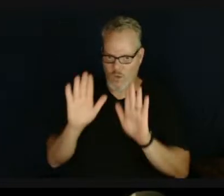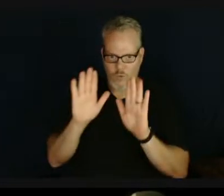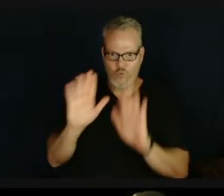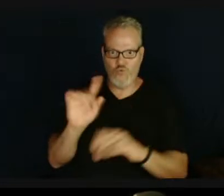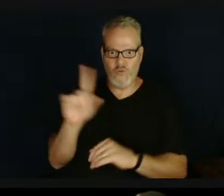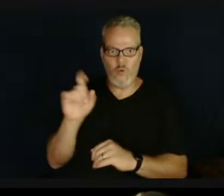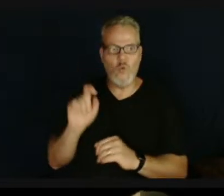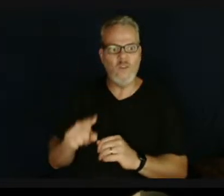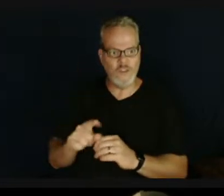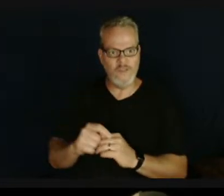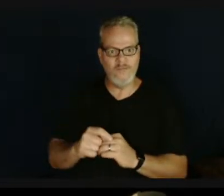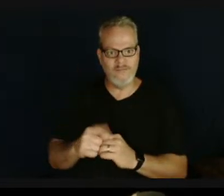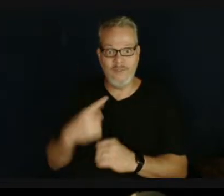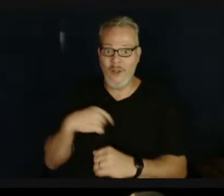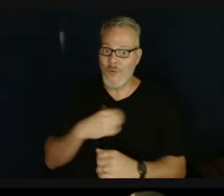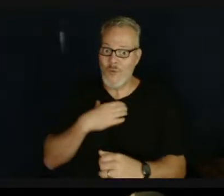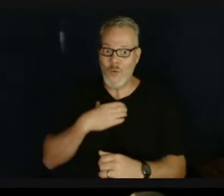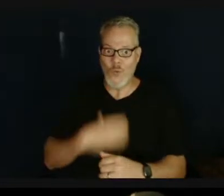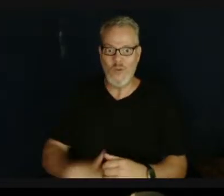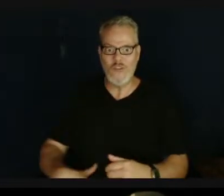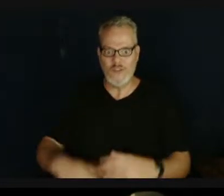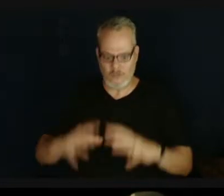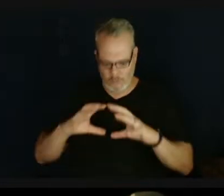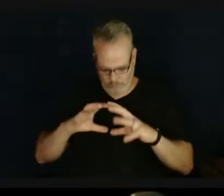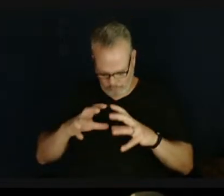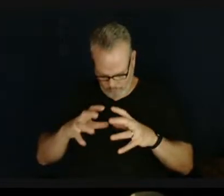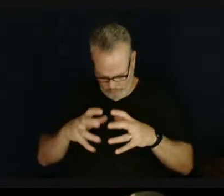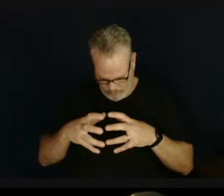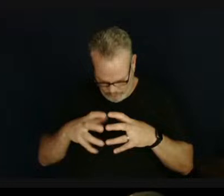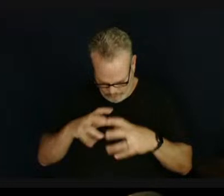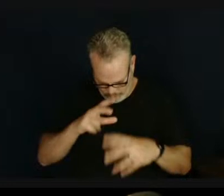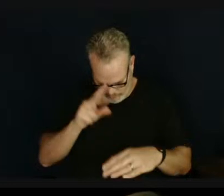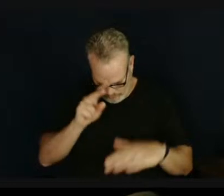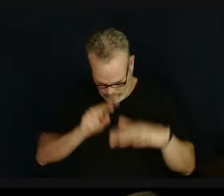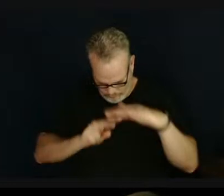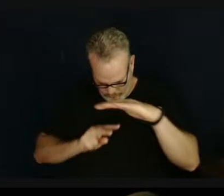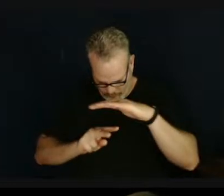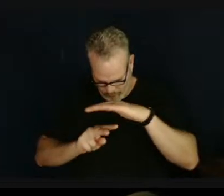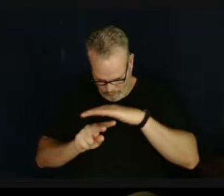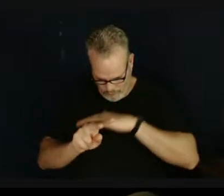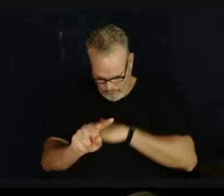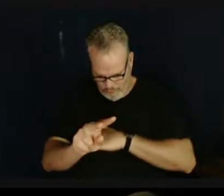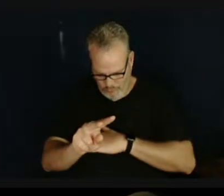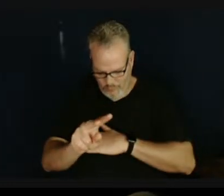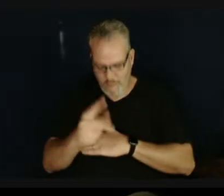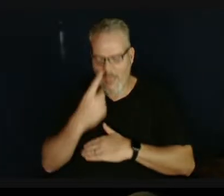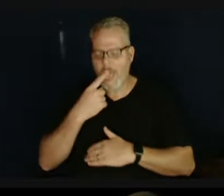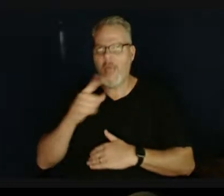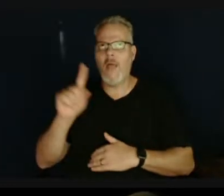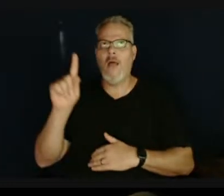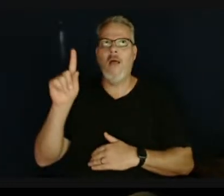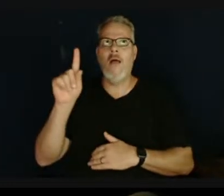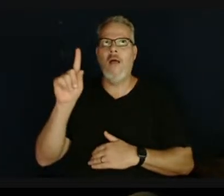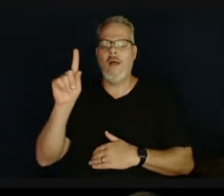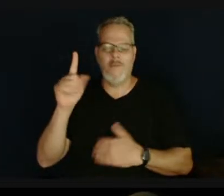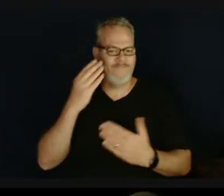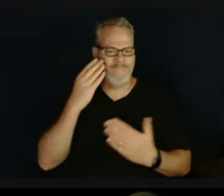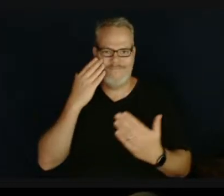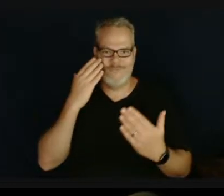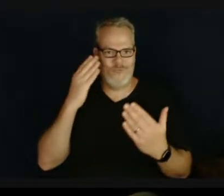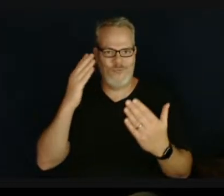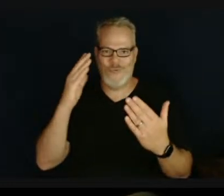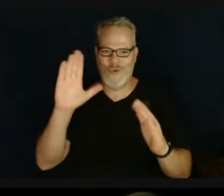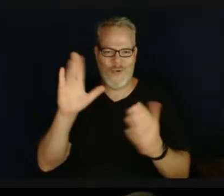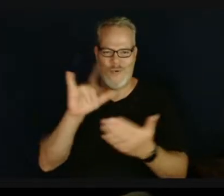that we wish we had a crystal ball to know the answer. And we don't know the answer. And that's part of why I'm presenting all